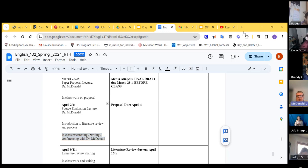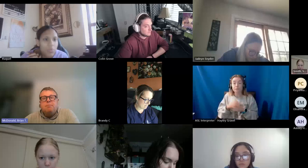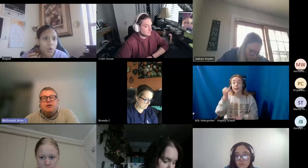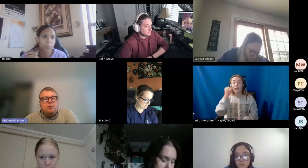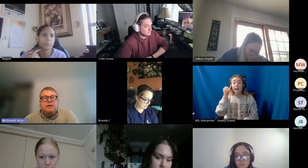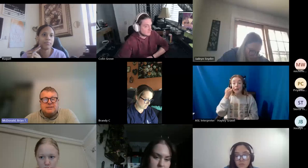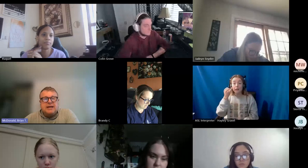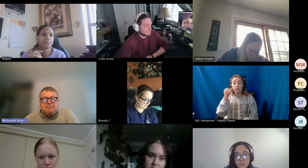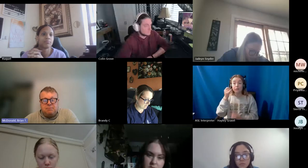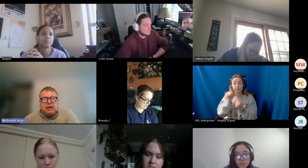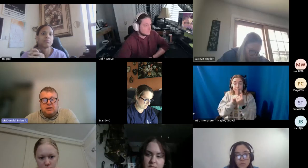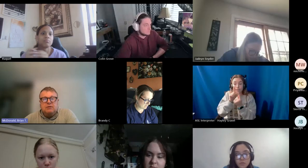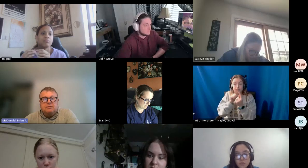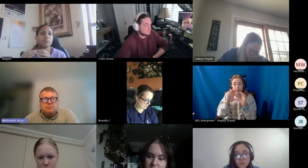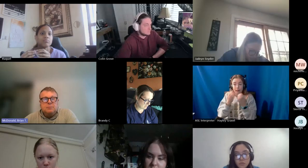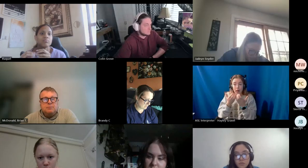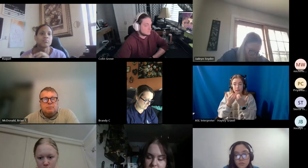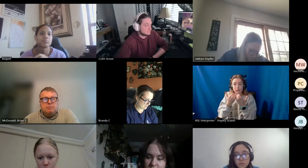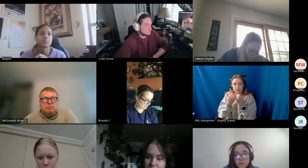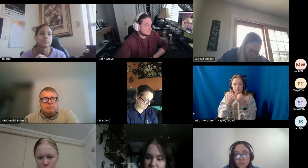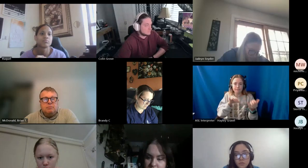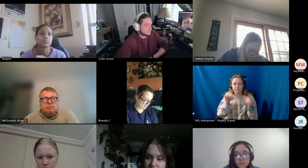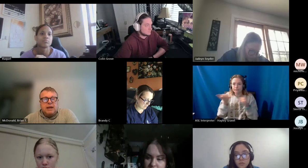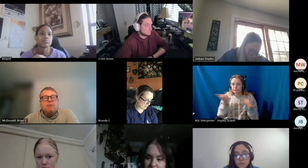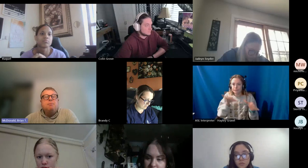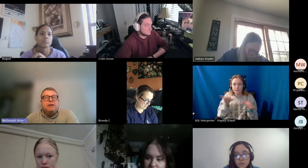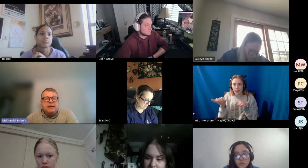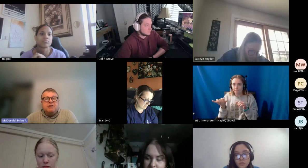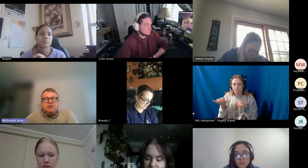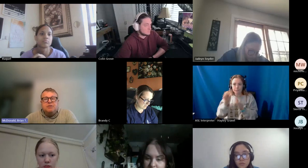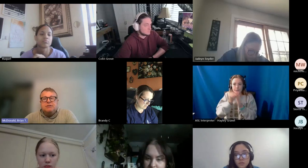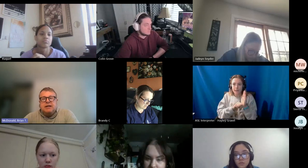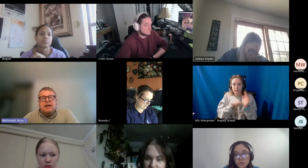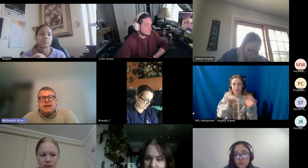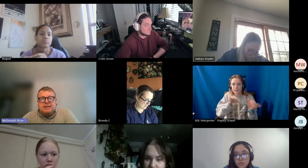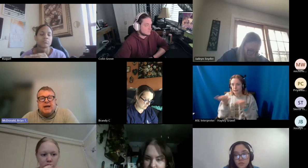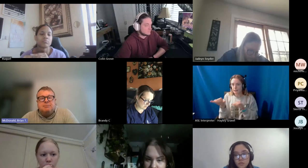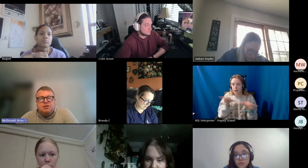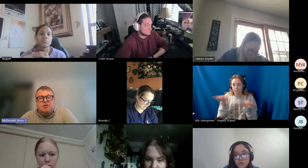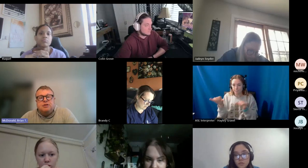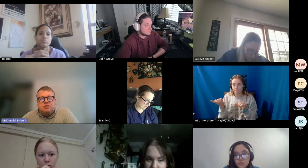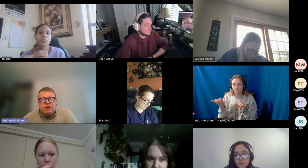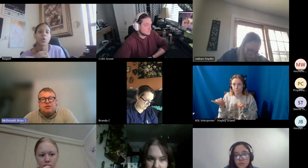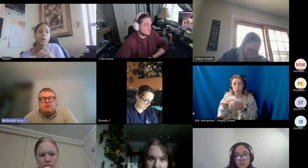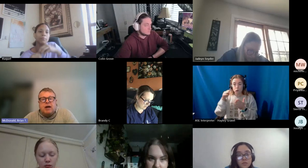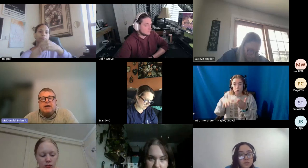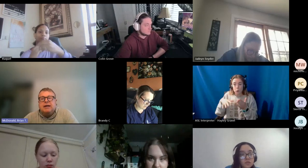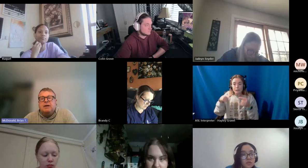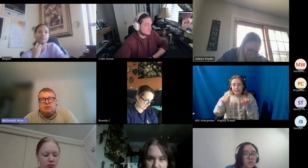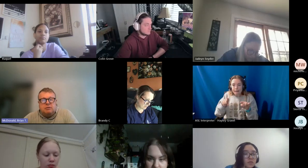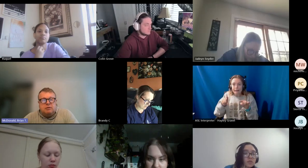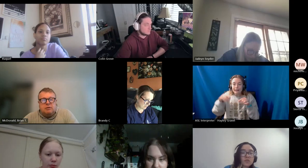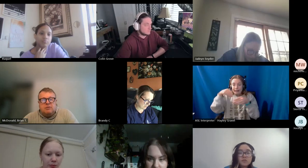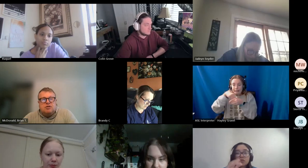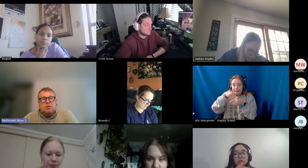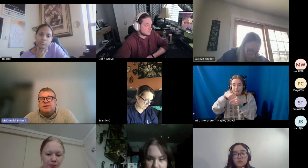face-to-face, we would be doing the same thing. I would be giving students in-class time to do this research